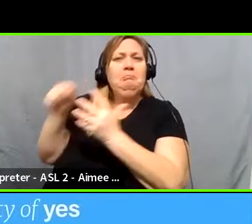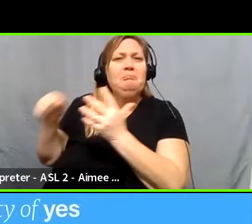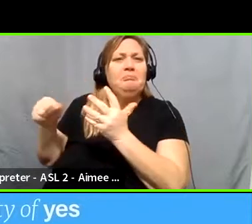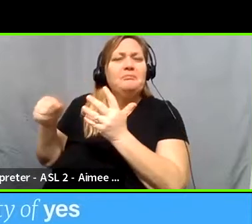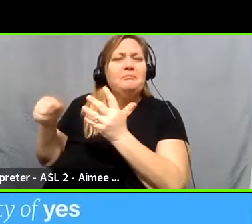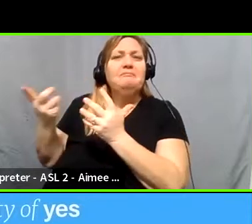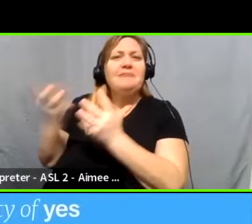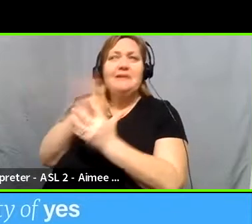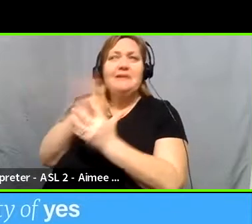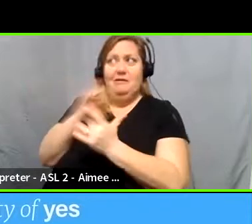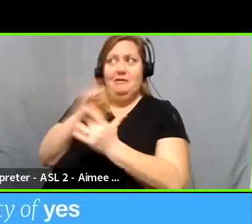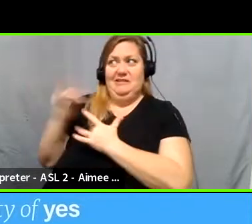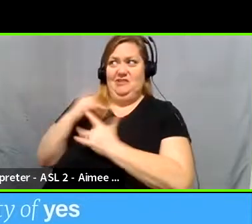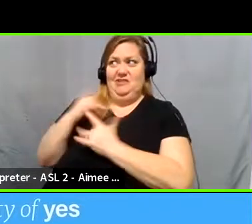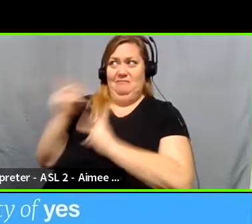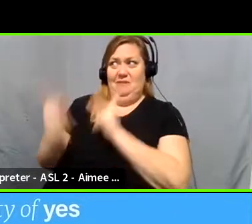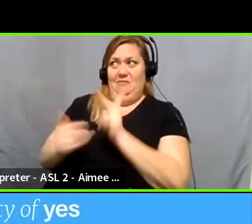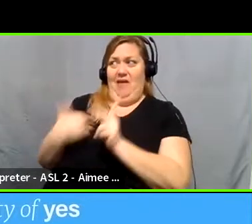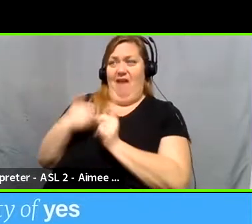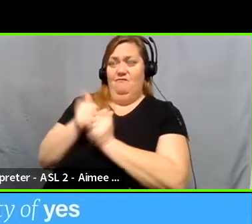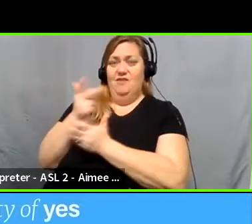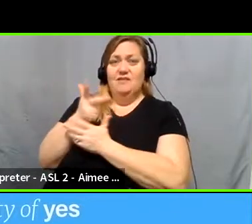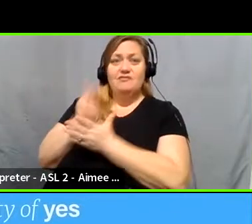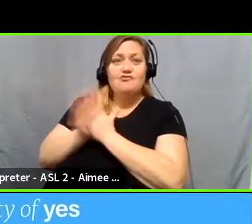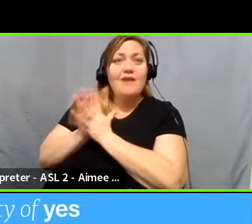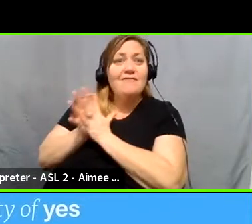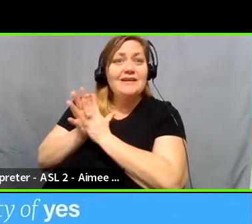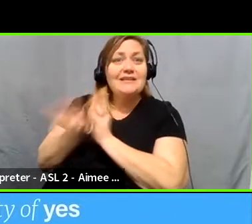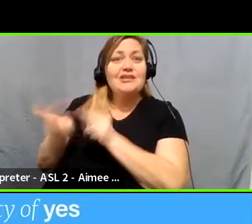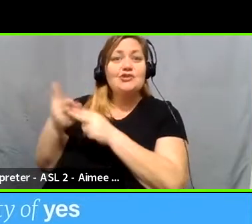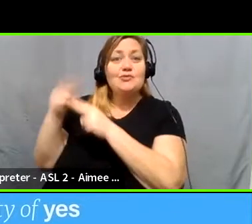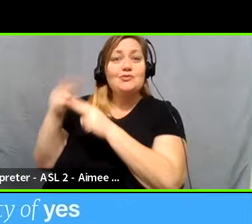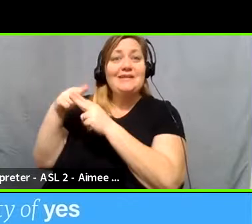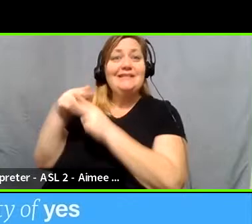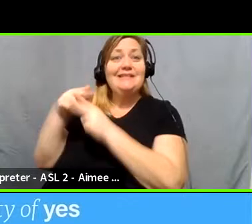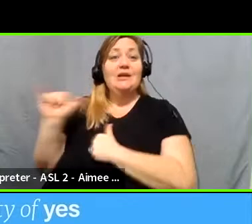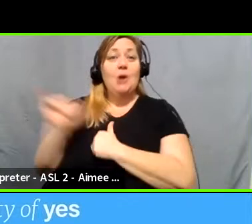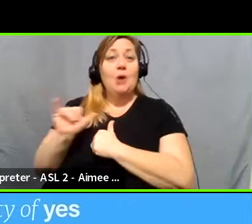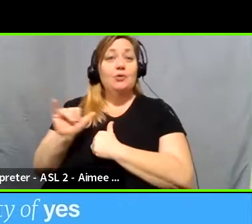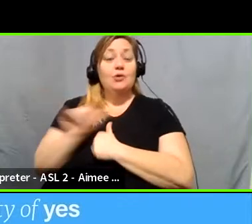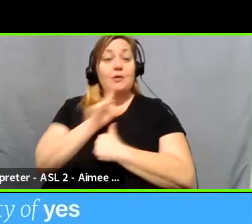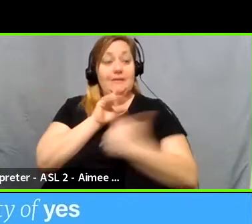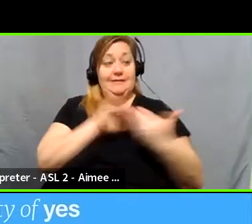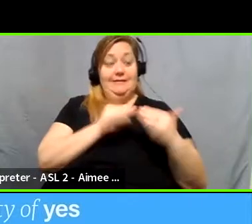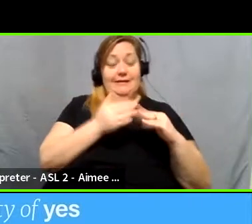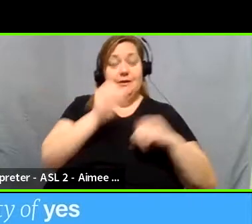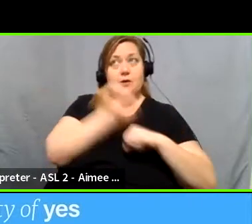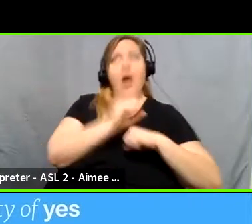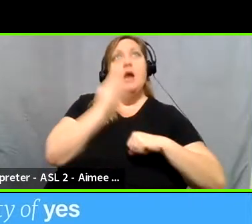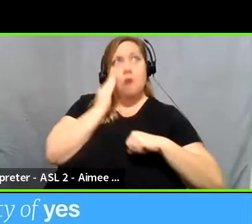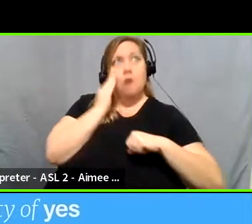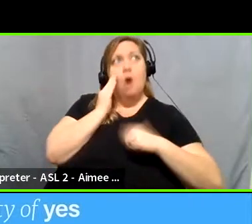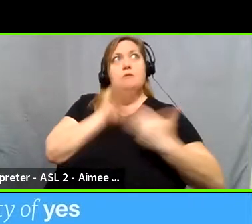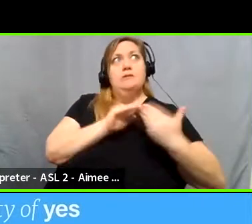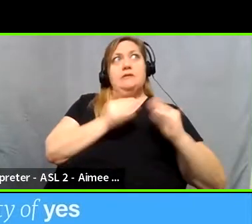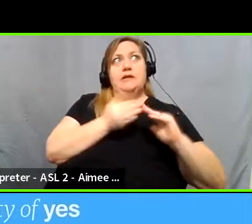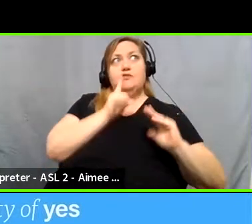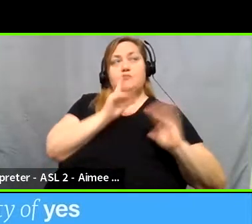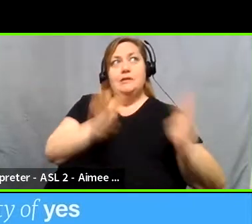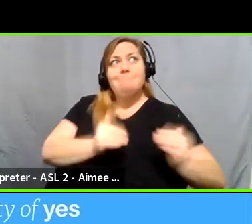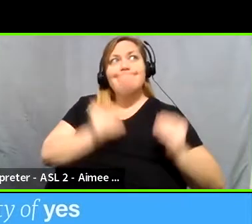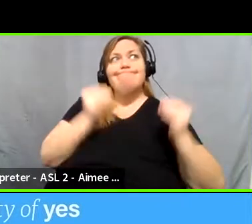talk about that concern that people are going to be having? And also, is the city working? Because I know the city is also pushing for,